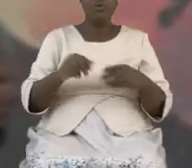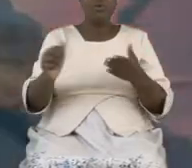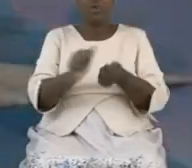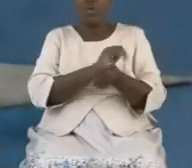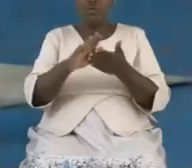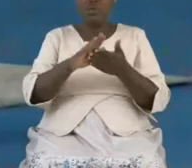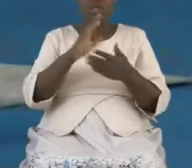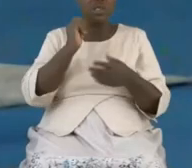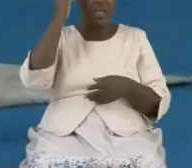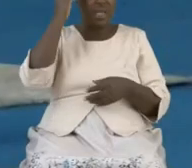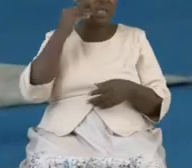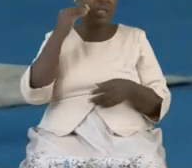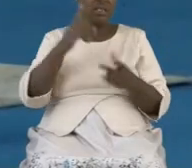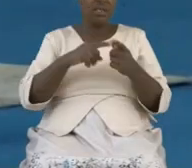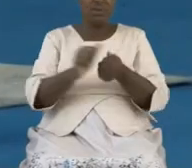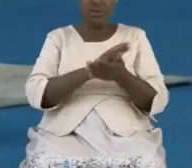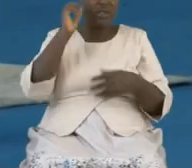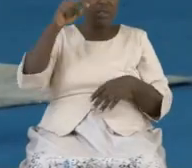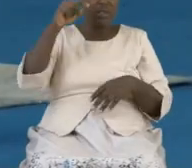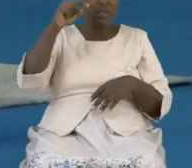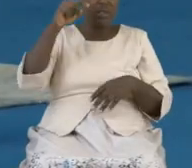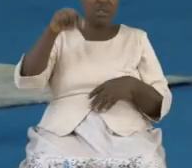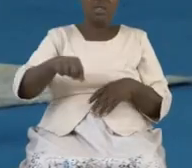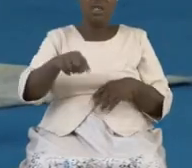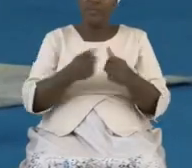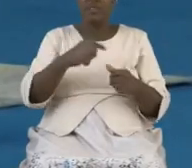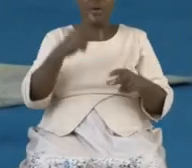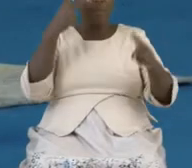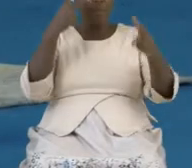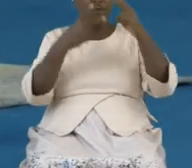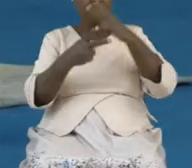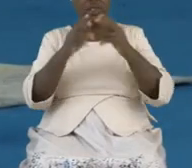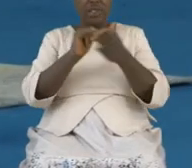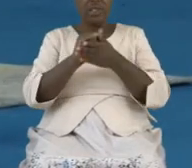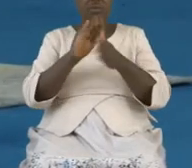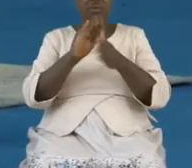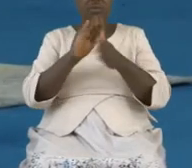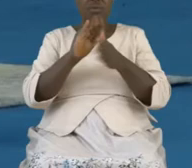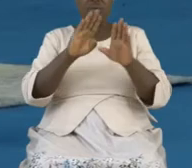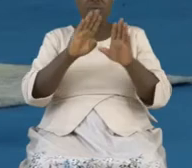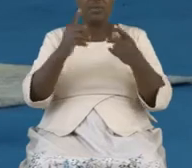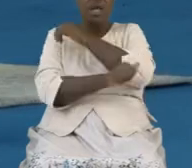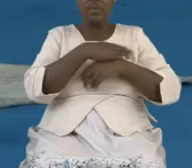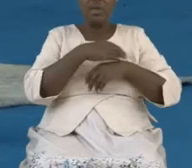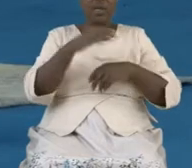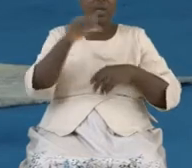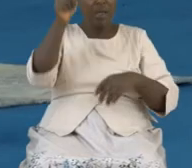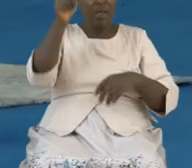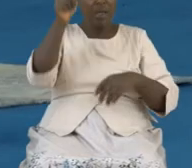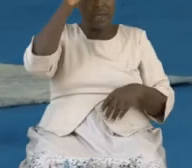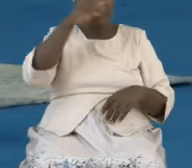the prophecy, the first prophecy revealed to Adam and Eve concerning the crucifixion. Then